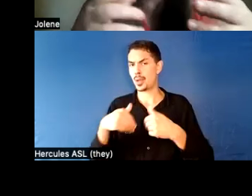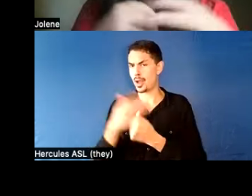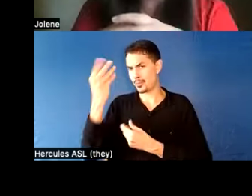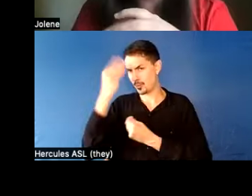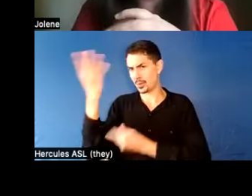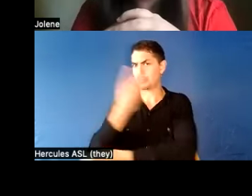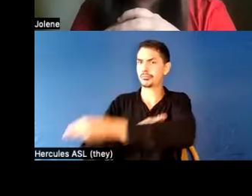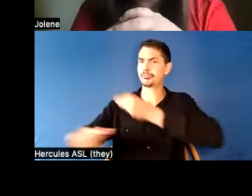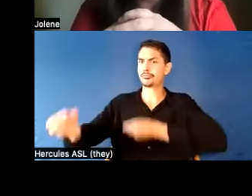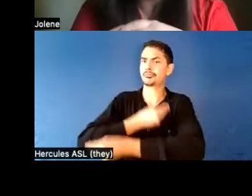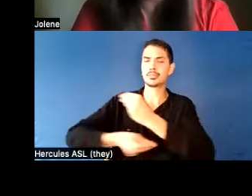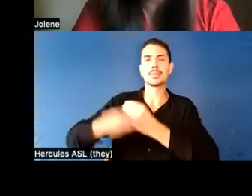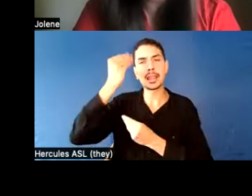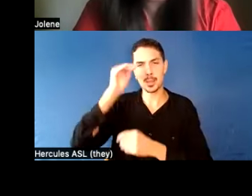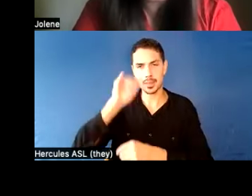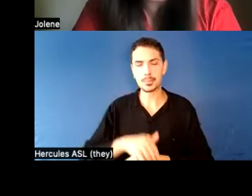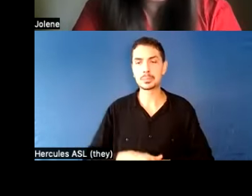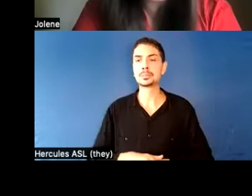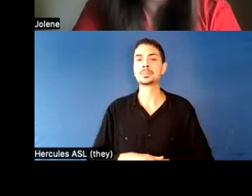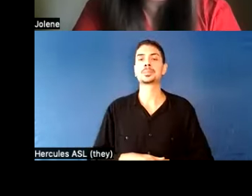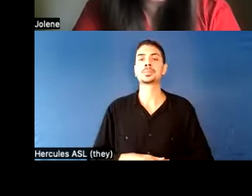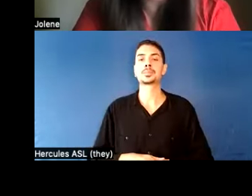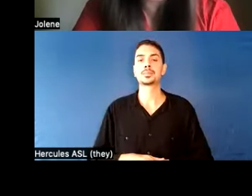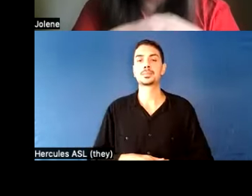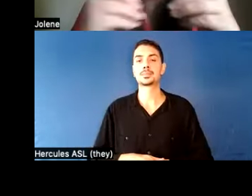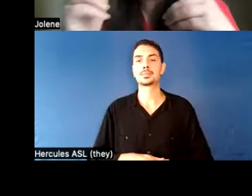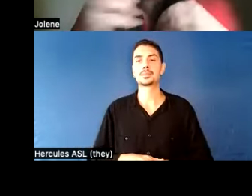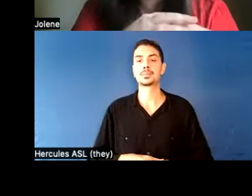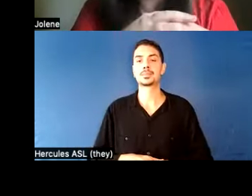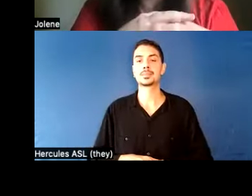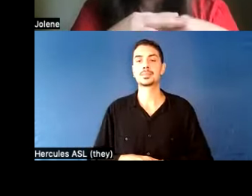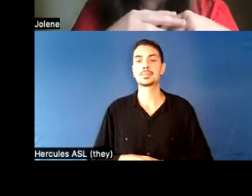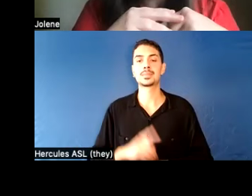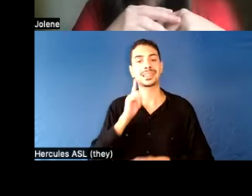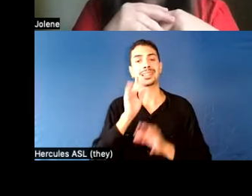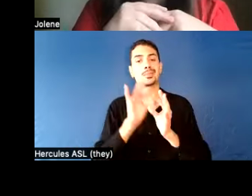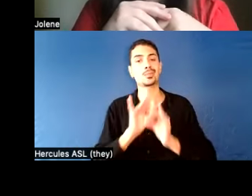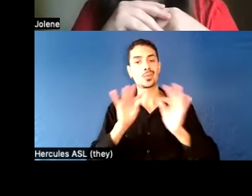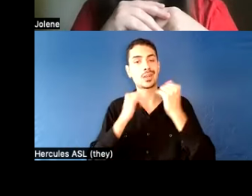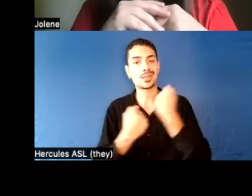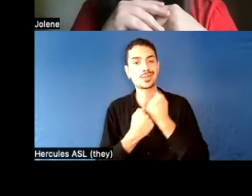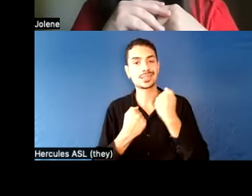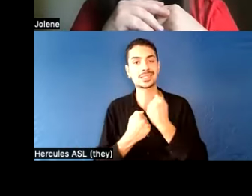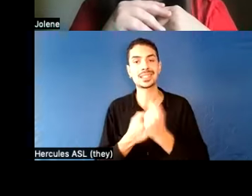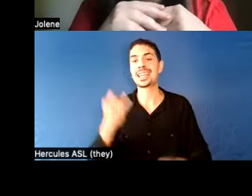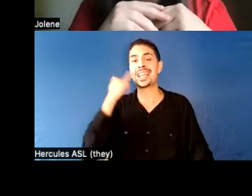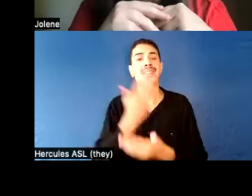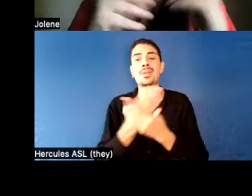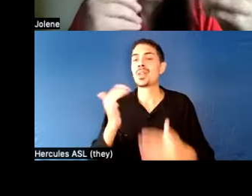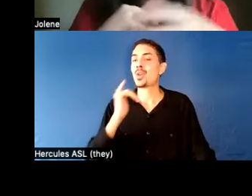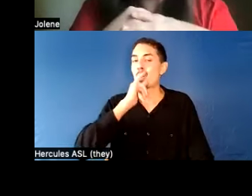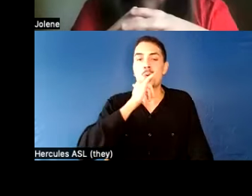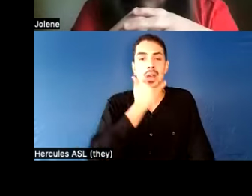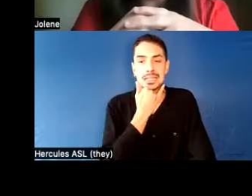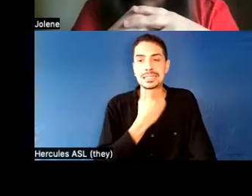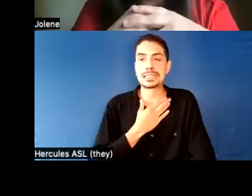really thinking about that. Also, you know, I think it's important for advocates to know when something goes wrong, how do you bring it up to partners? That's not just sitting